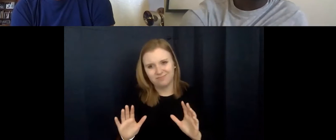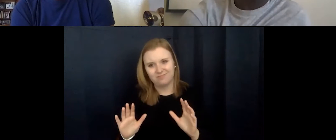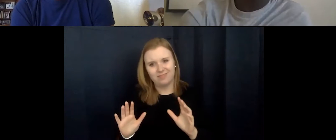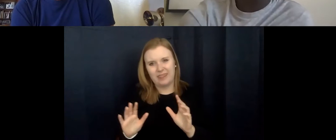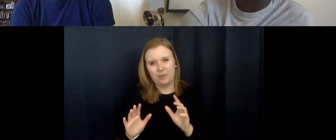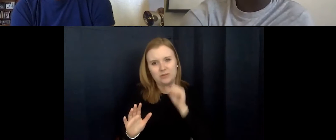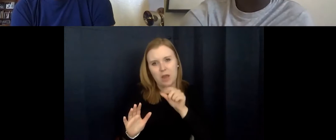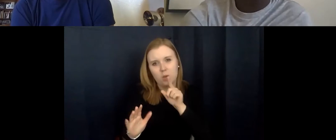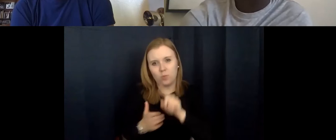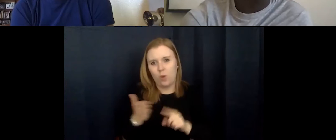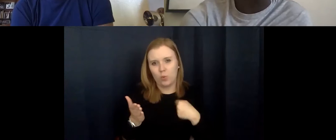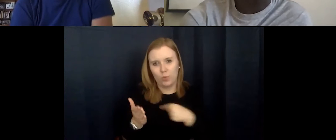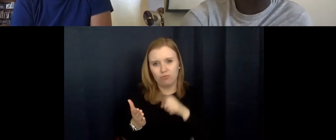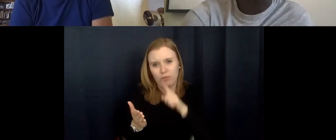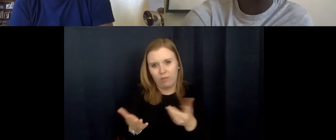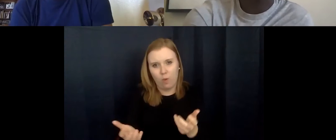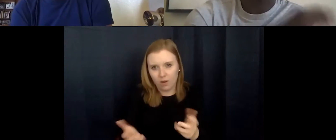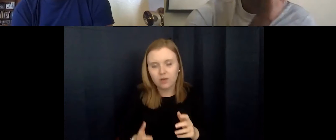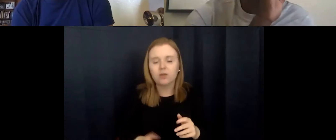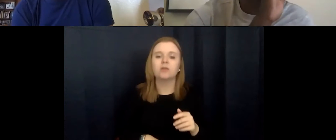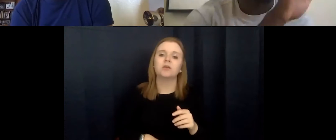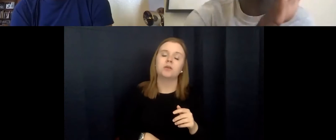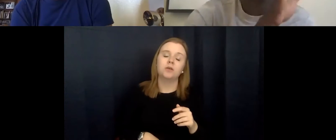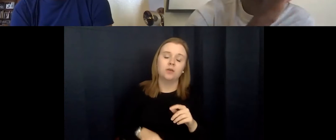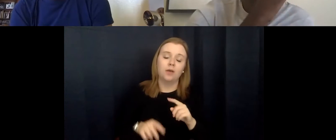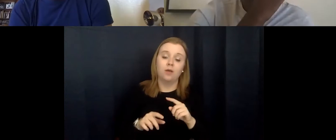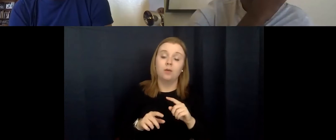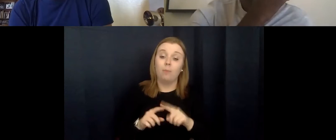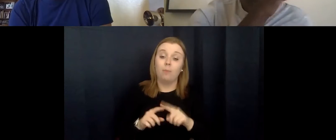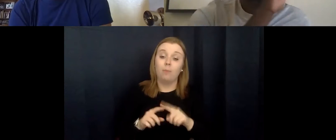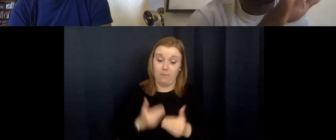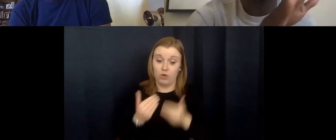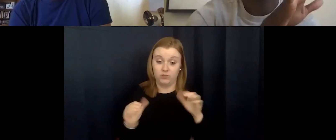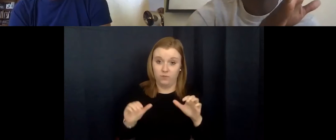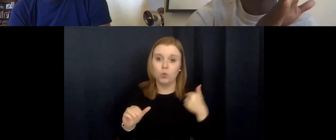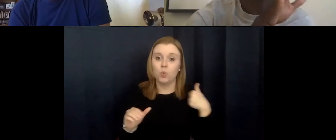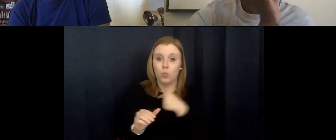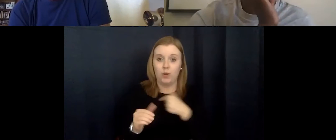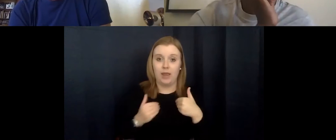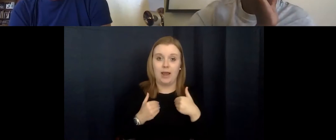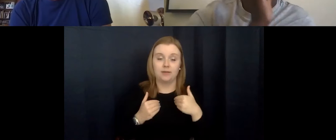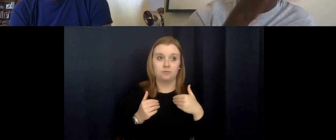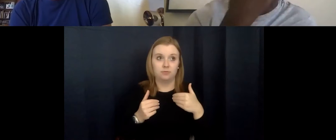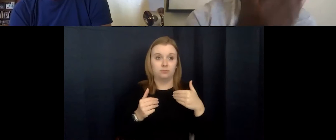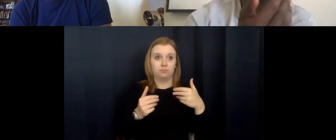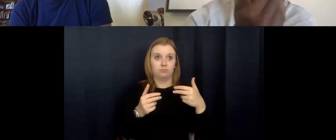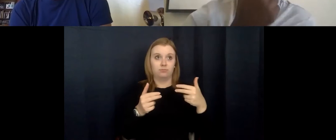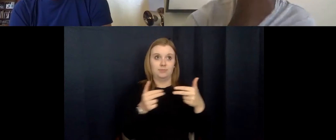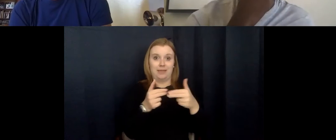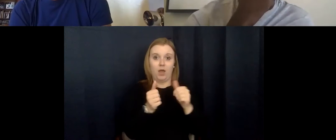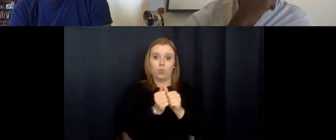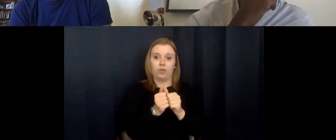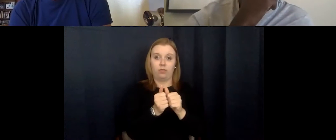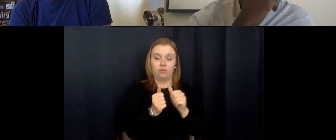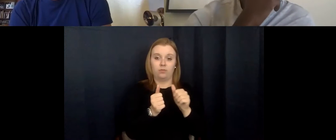wanted. But in so doing, right, you know, so we have this recorded transcription with the text that's